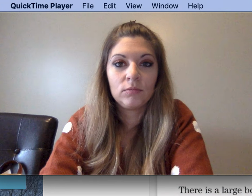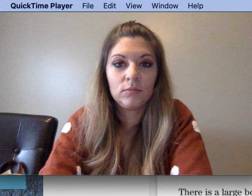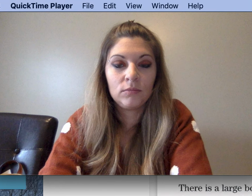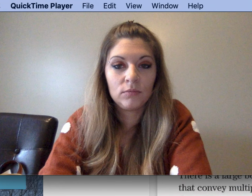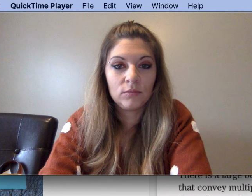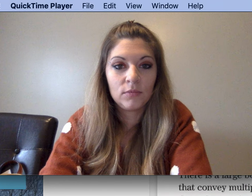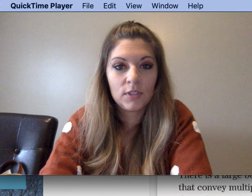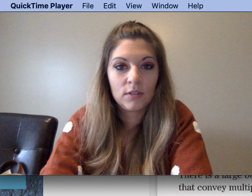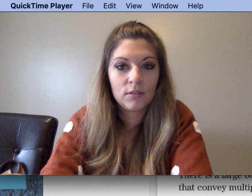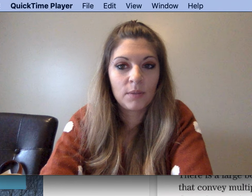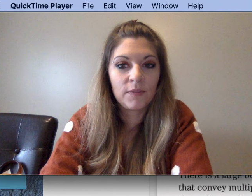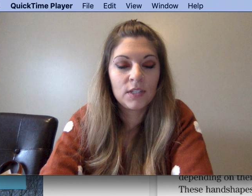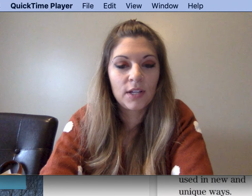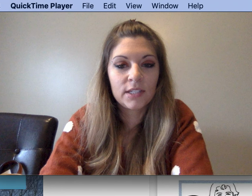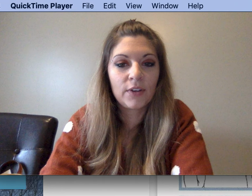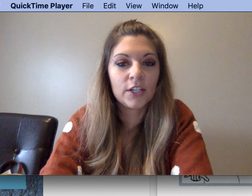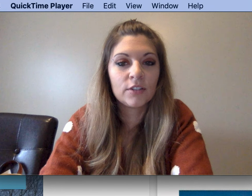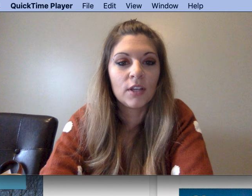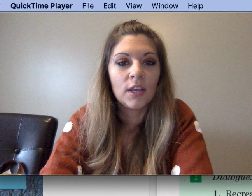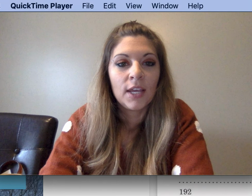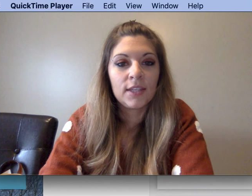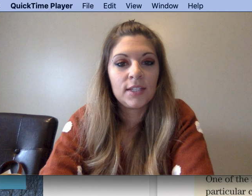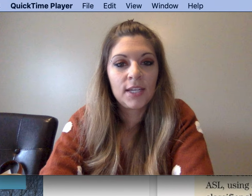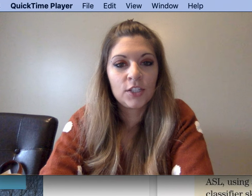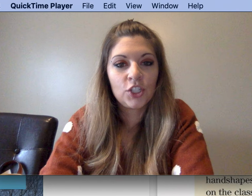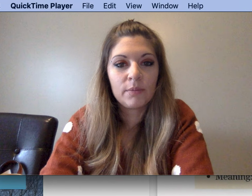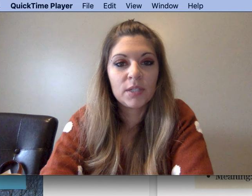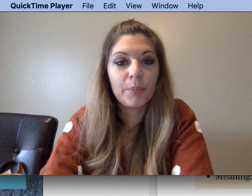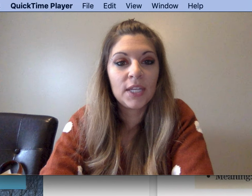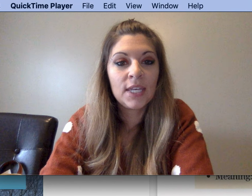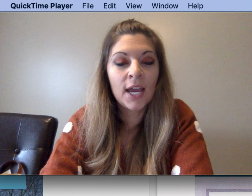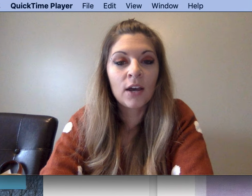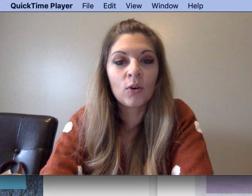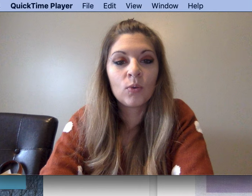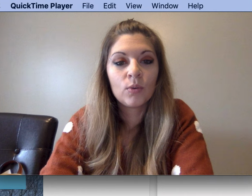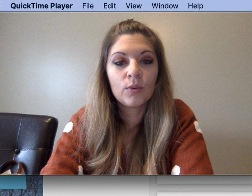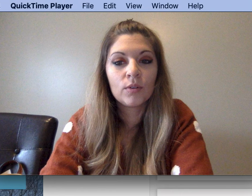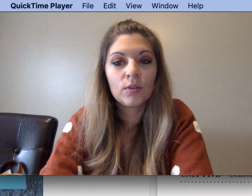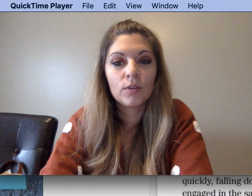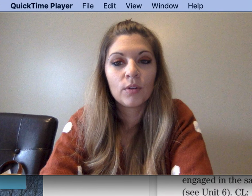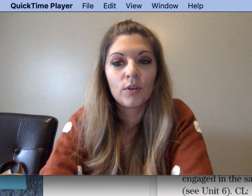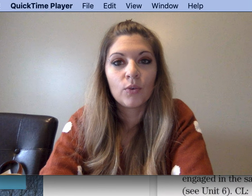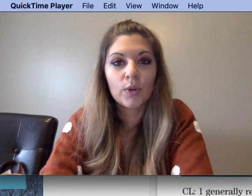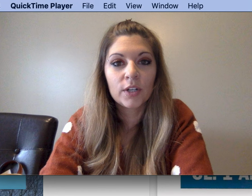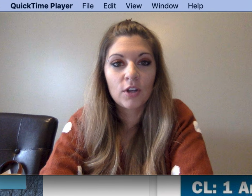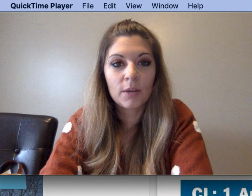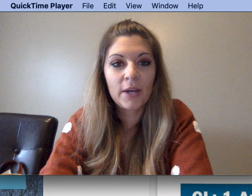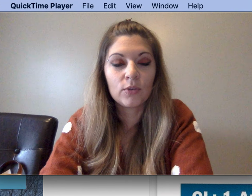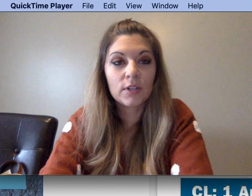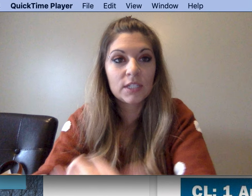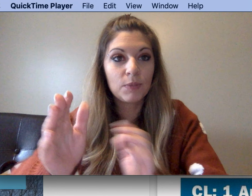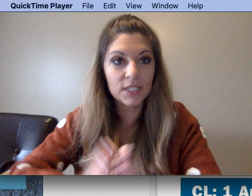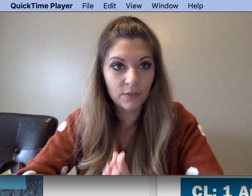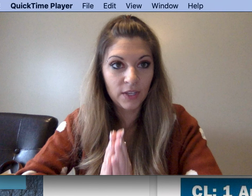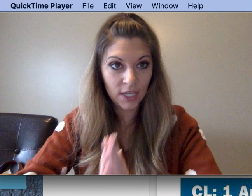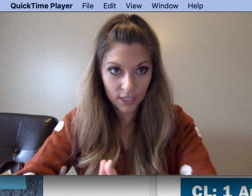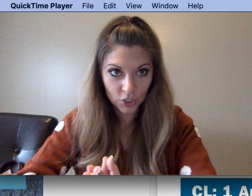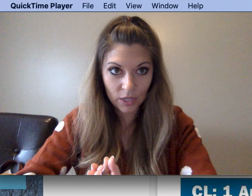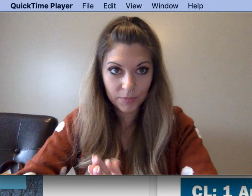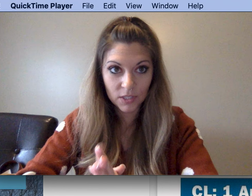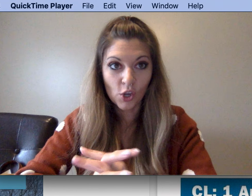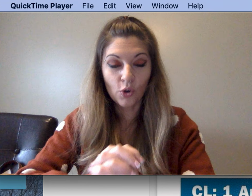about some of these classifiers and these hand shapes, but now we're going to talk about